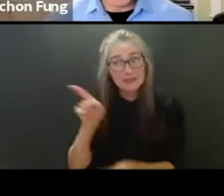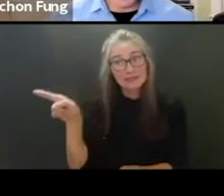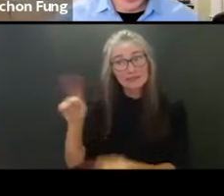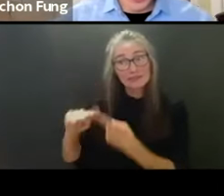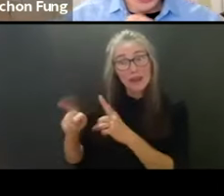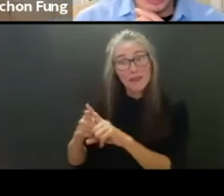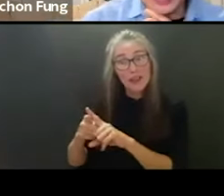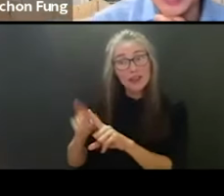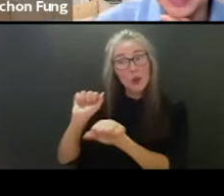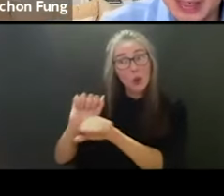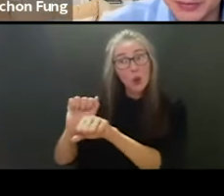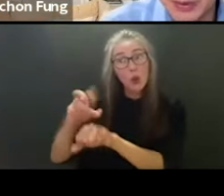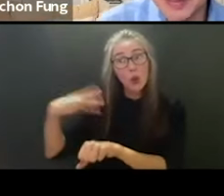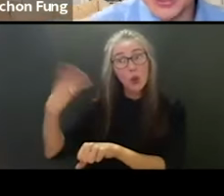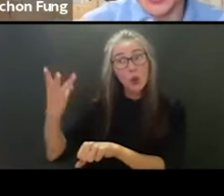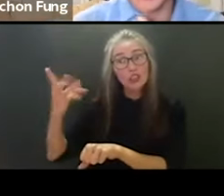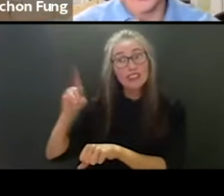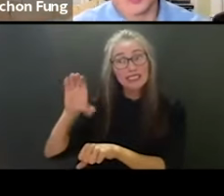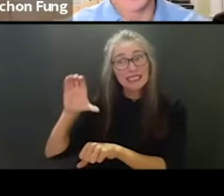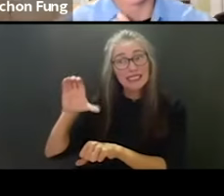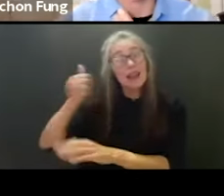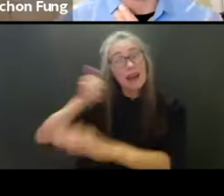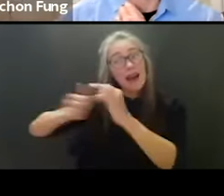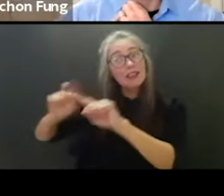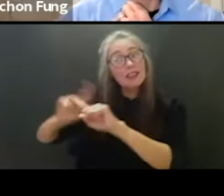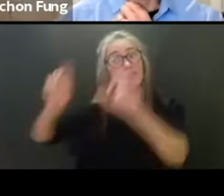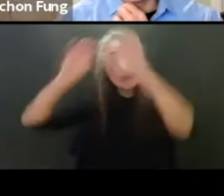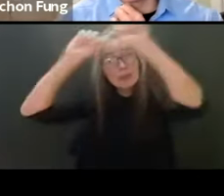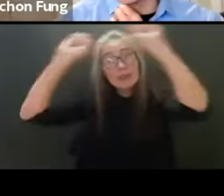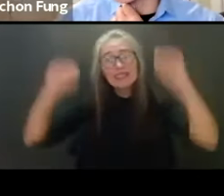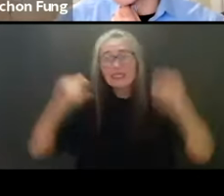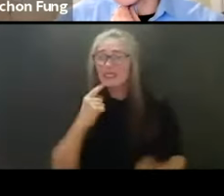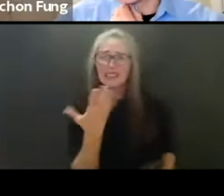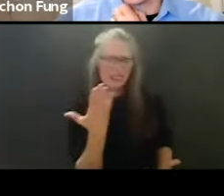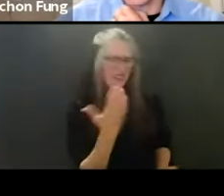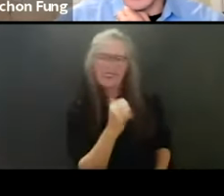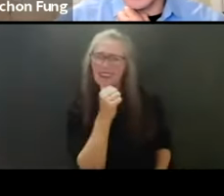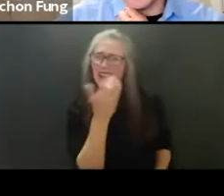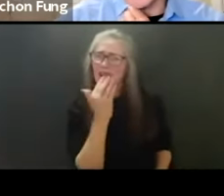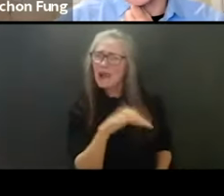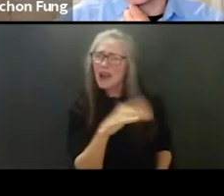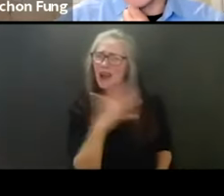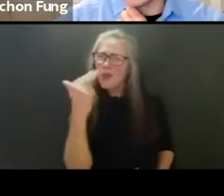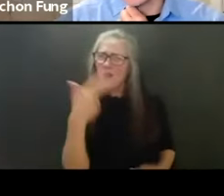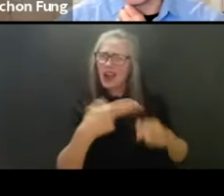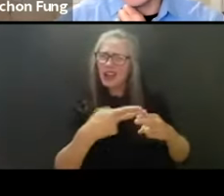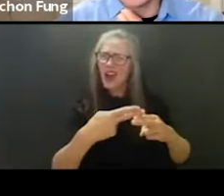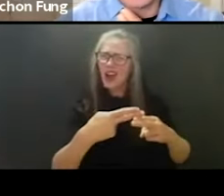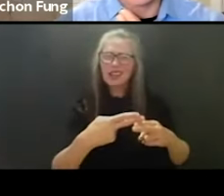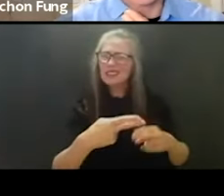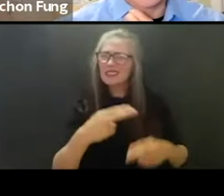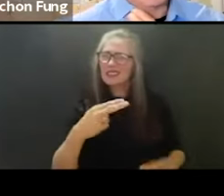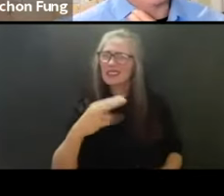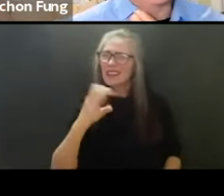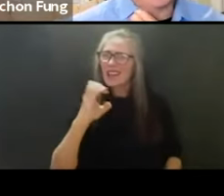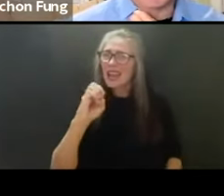who had worked in several administrations in Washington, he said, well, I don't know why, it wasn't so bad then, why do you